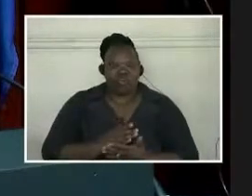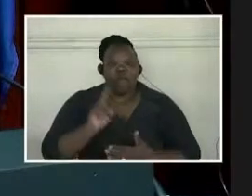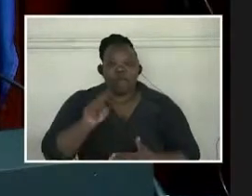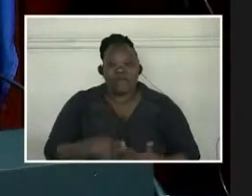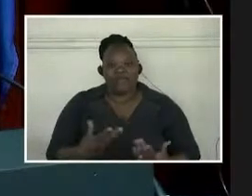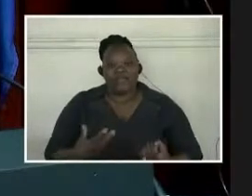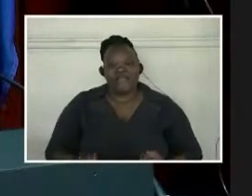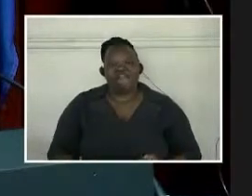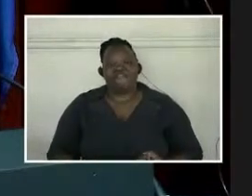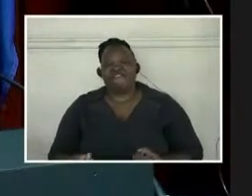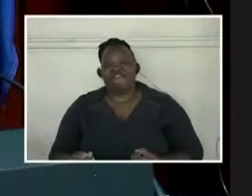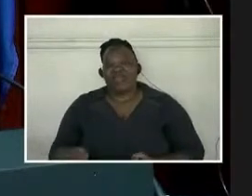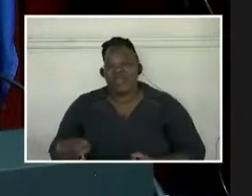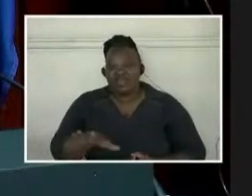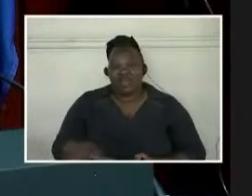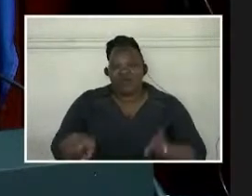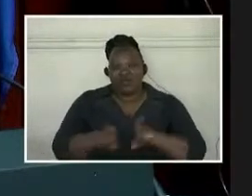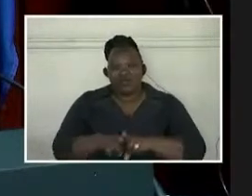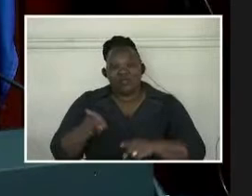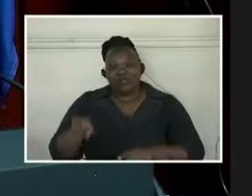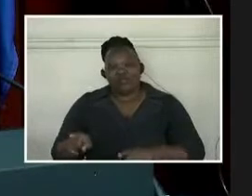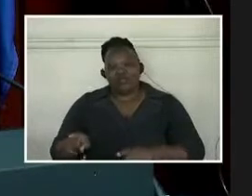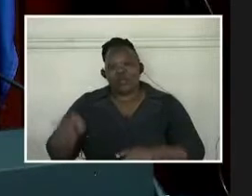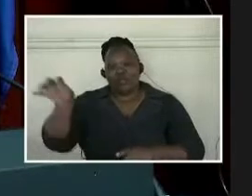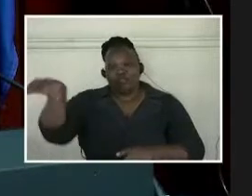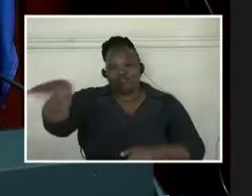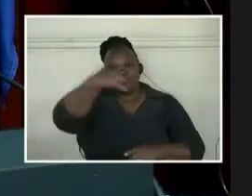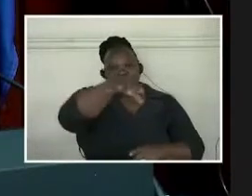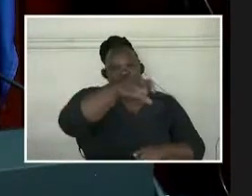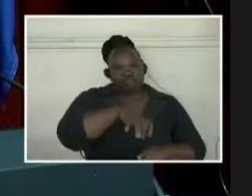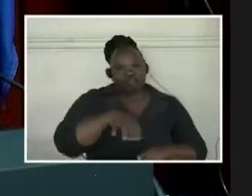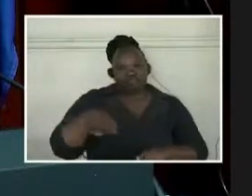facilities across our province